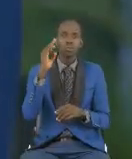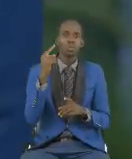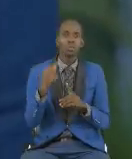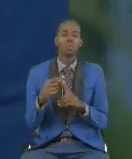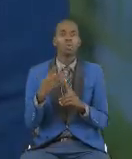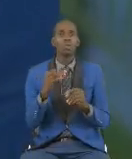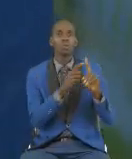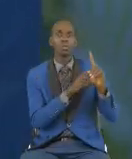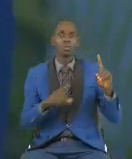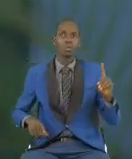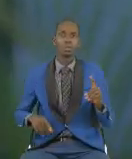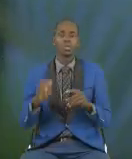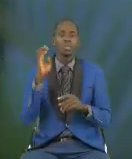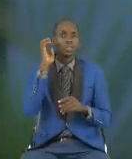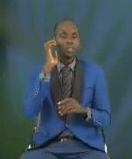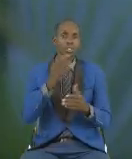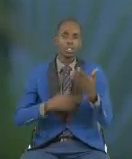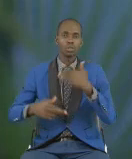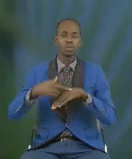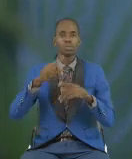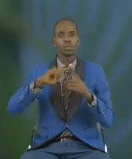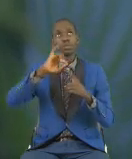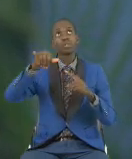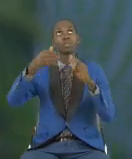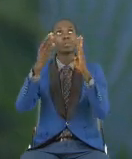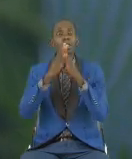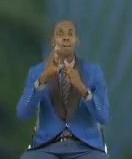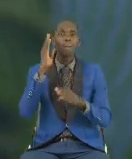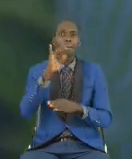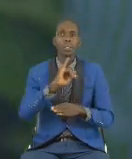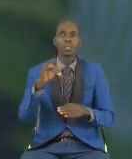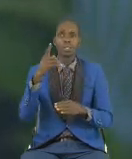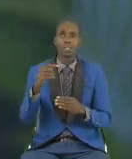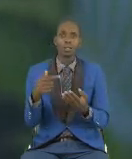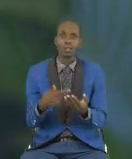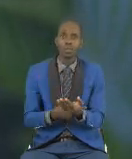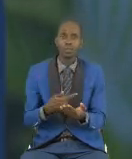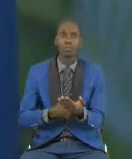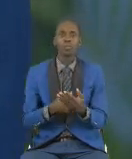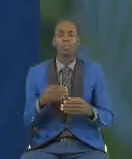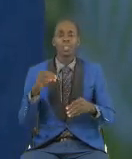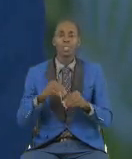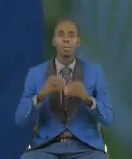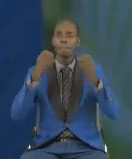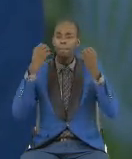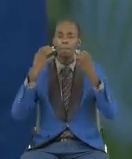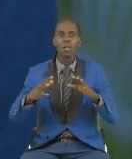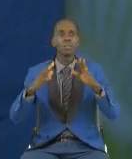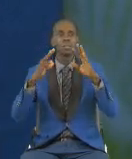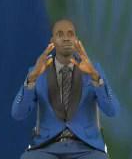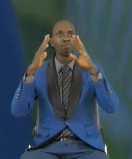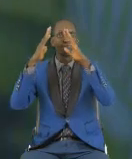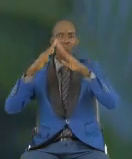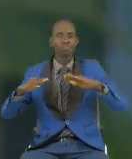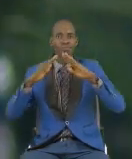they returned to Jerusalem, preaching the gospel in many villages of the